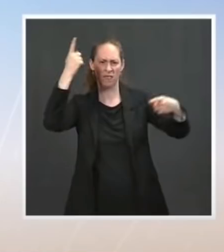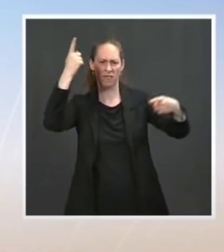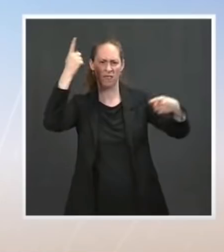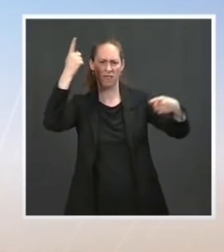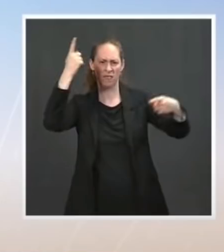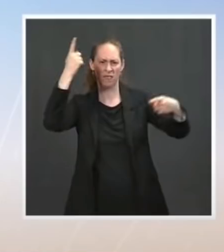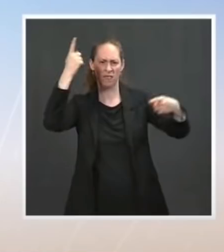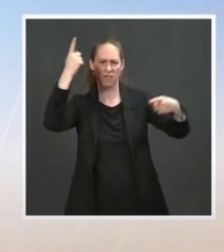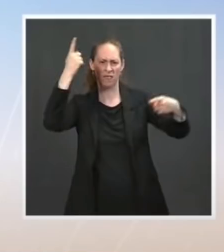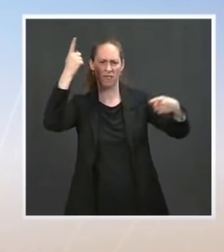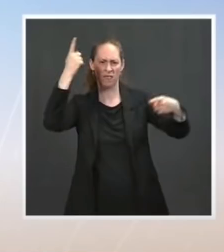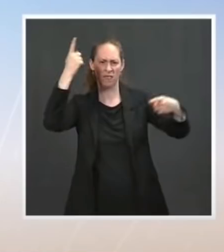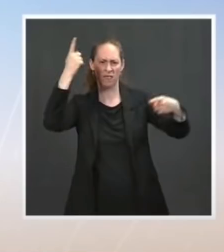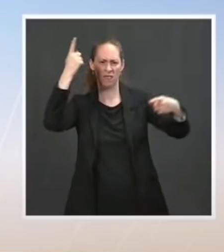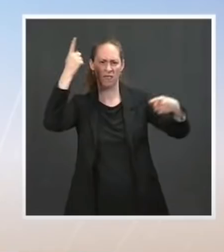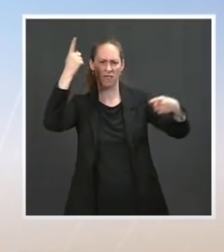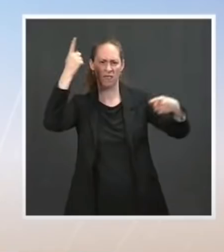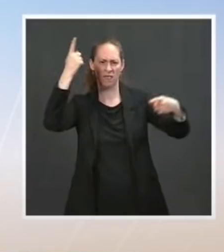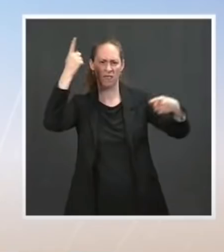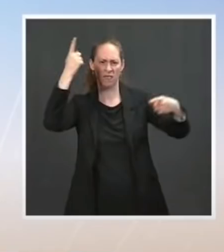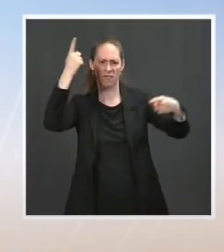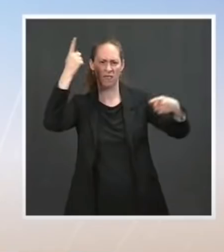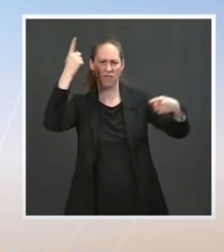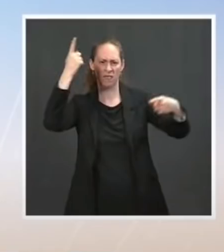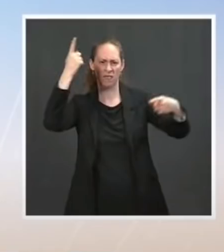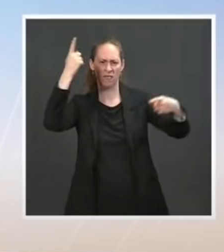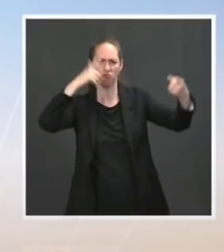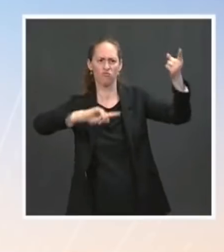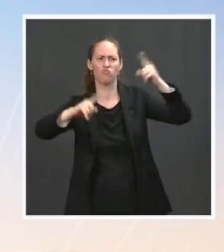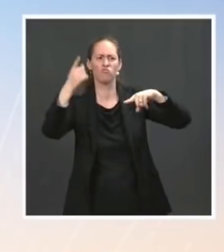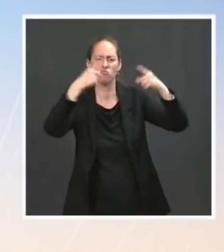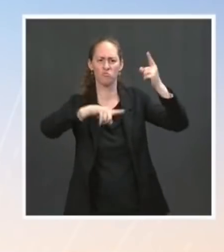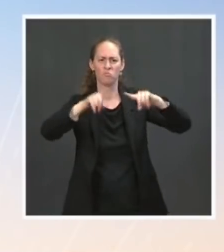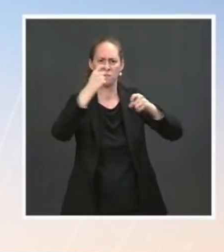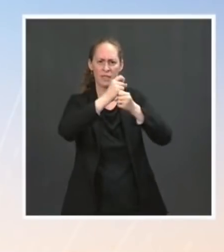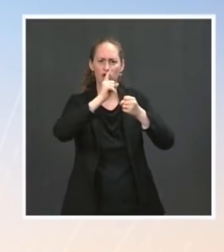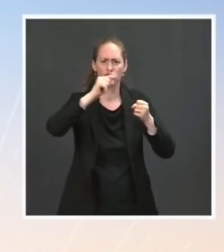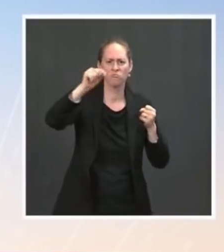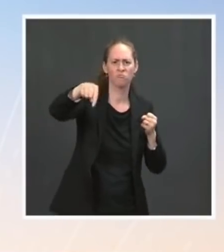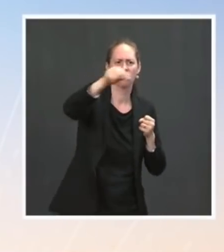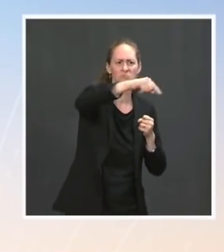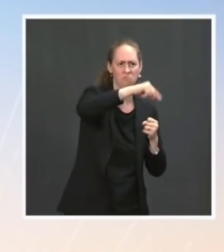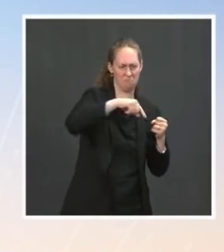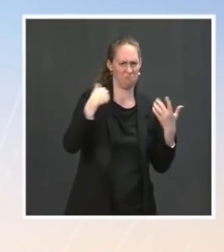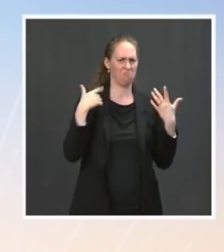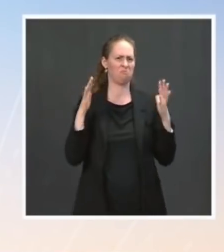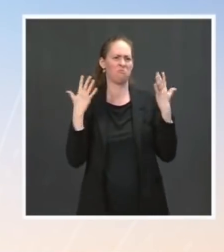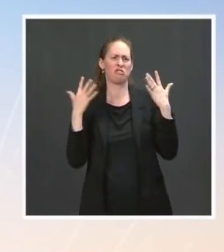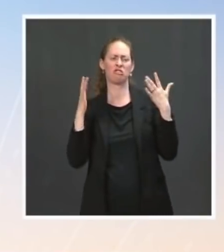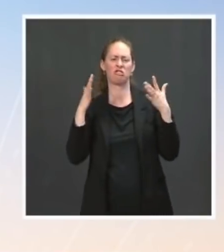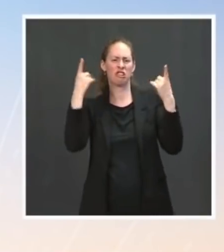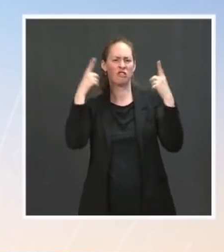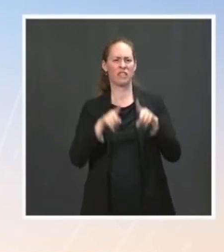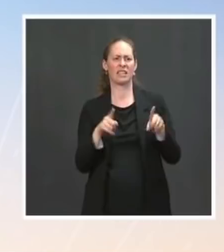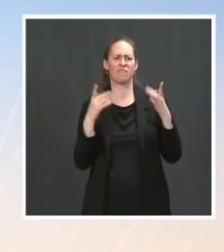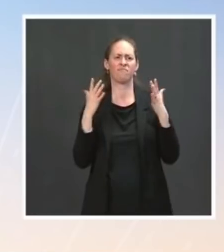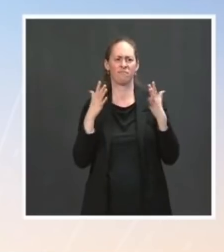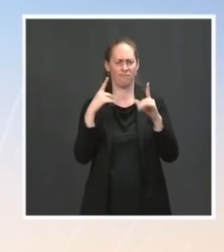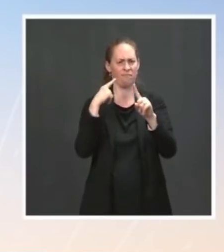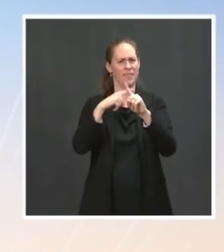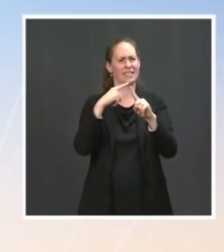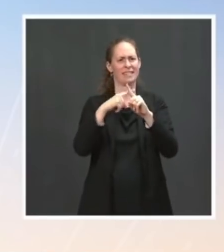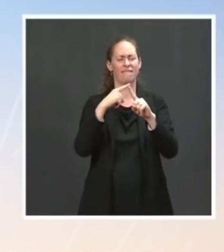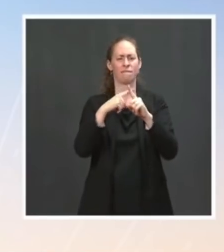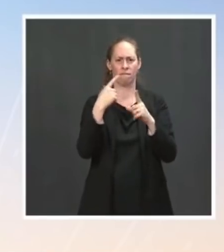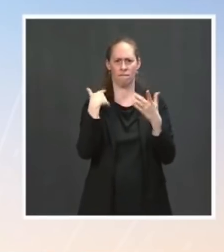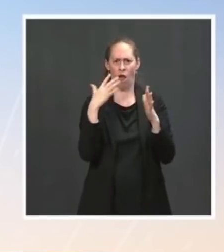something. I'm a cow and I'm having problems following this, LALATE. We've been encouraged by many of the conversations that we've